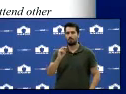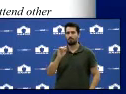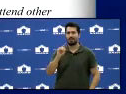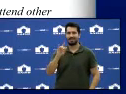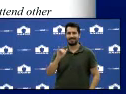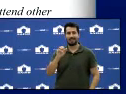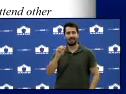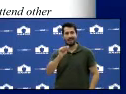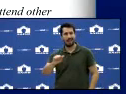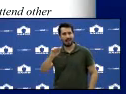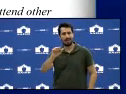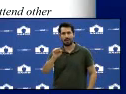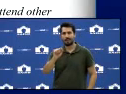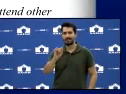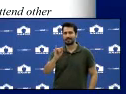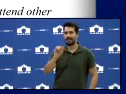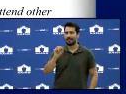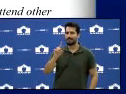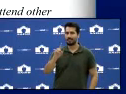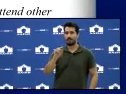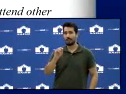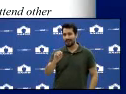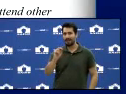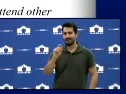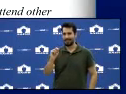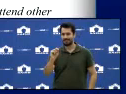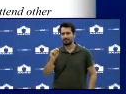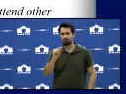community@saisd.net, where you can submit any comments, concerns, questions that you may have.